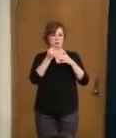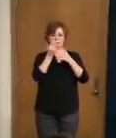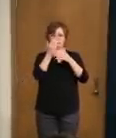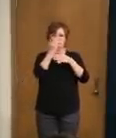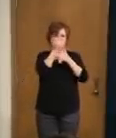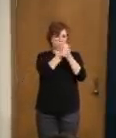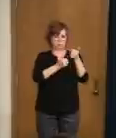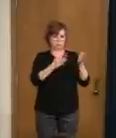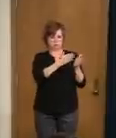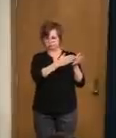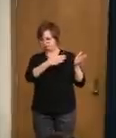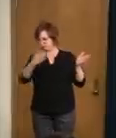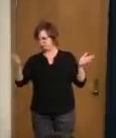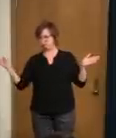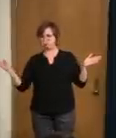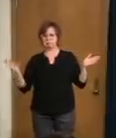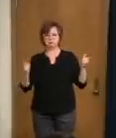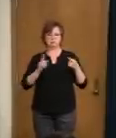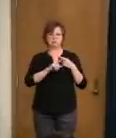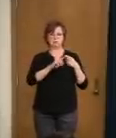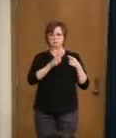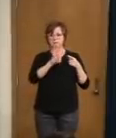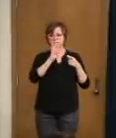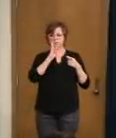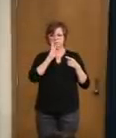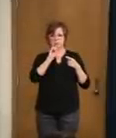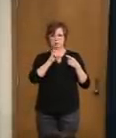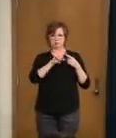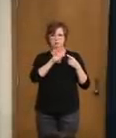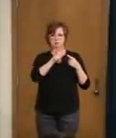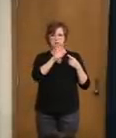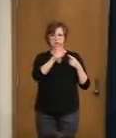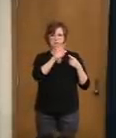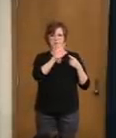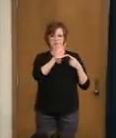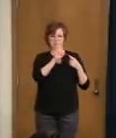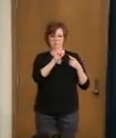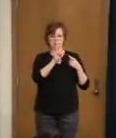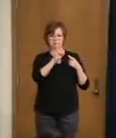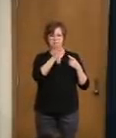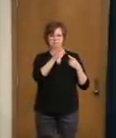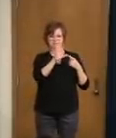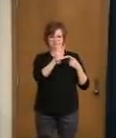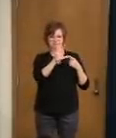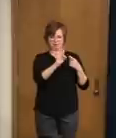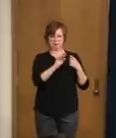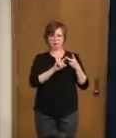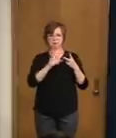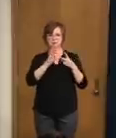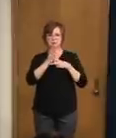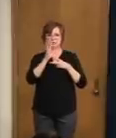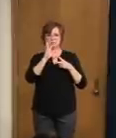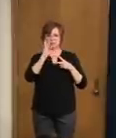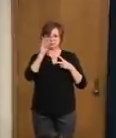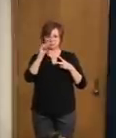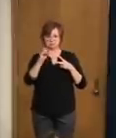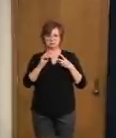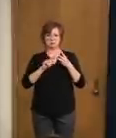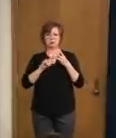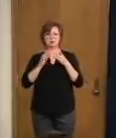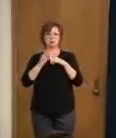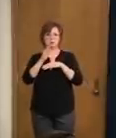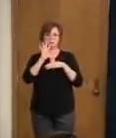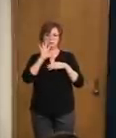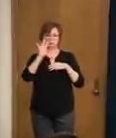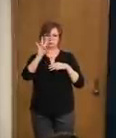40 to 59, 60 to 79, and then 80 plus. We recognize that this doesn't capture all persons, because